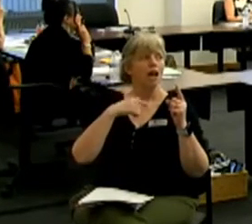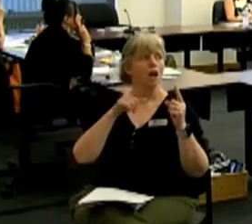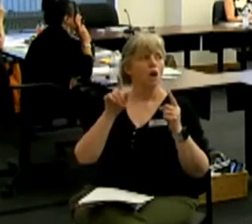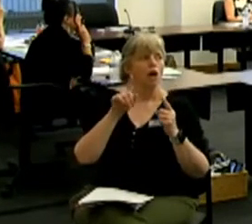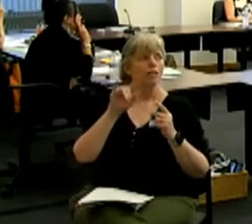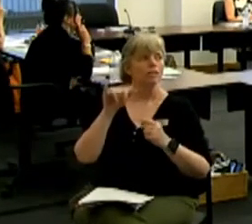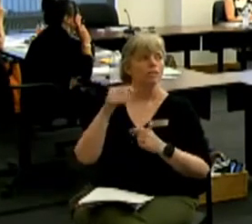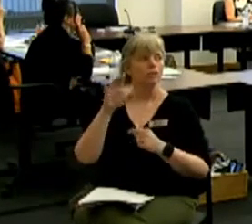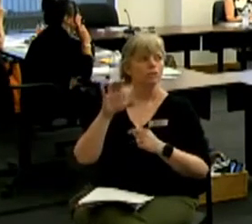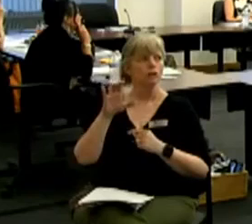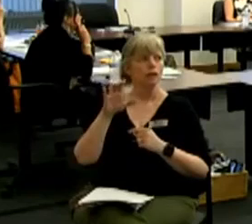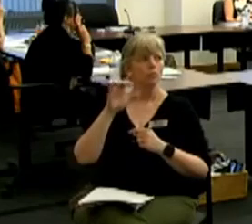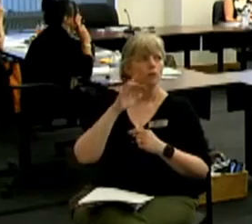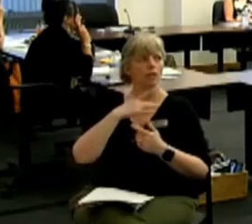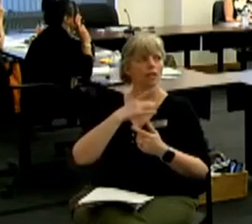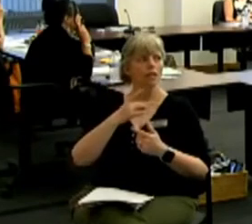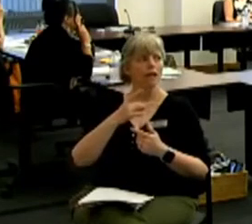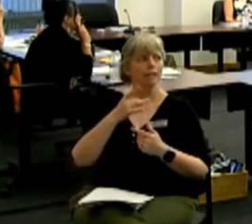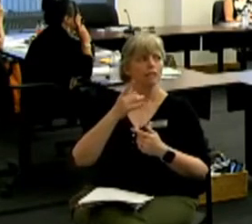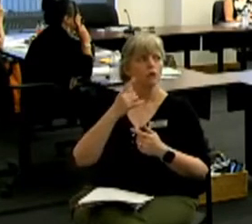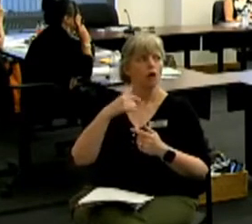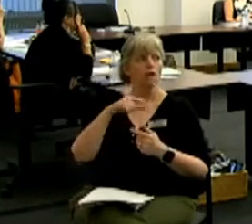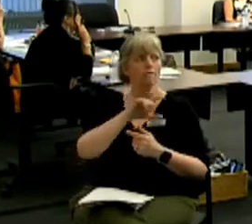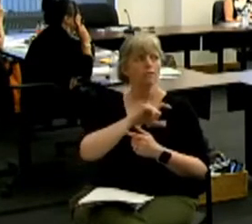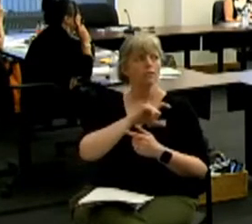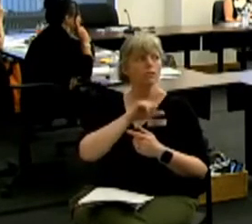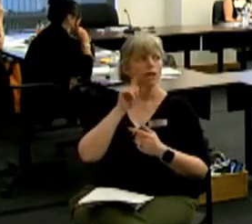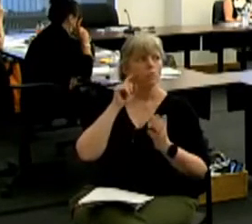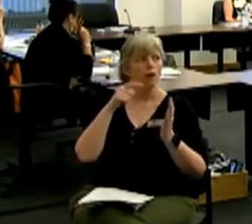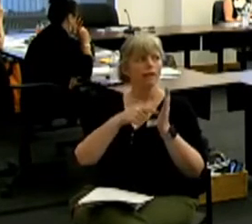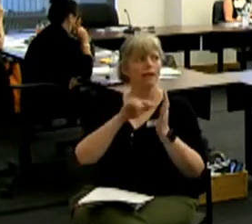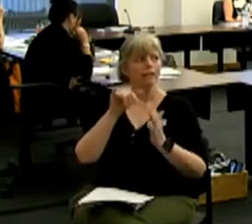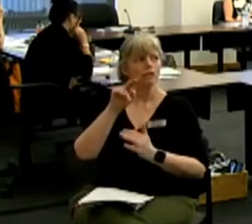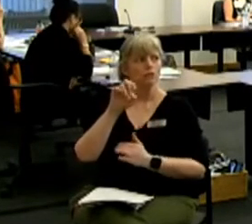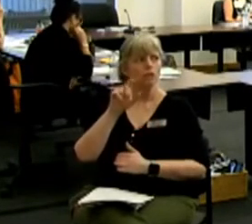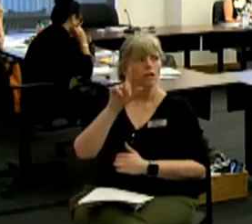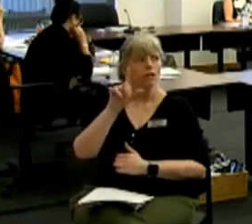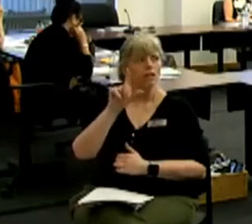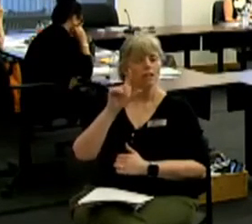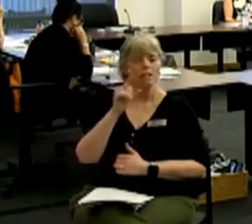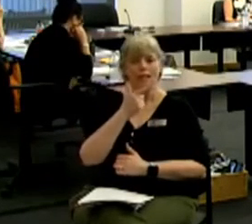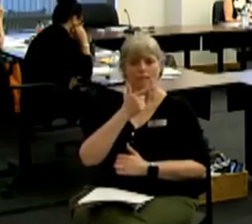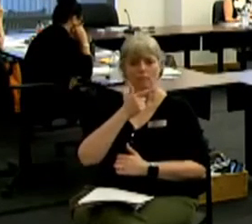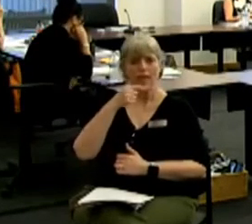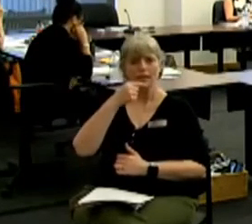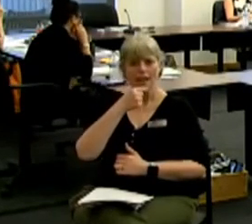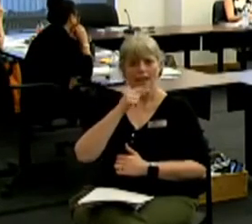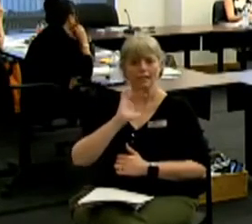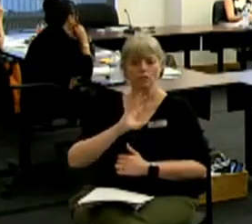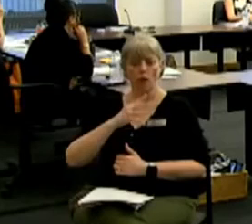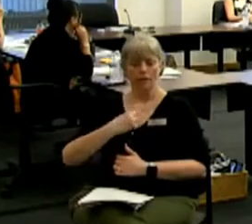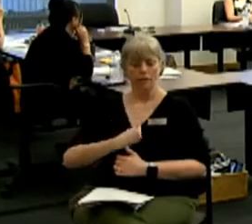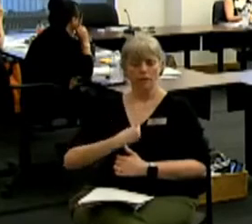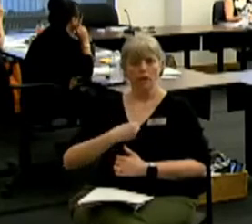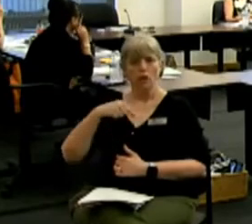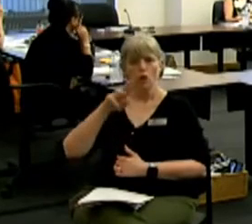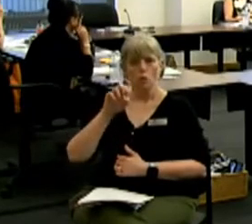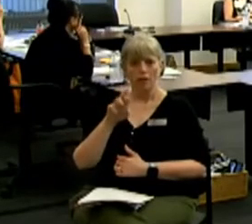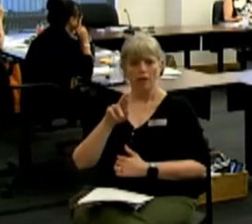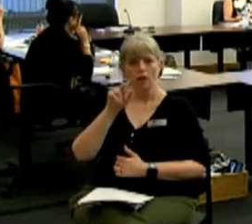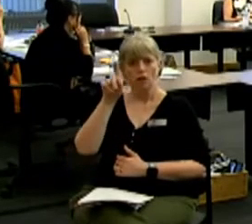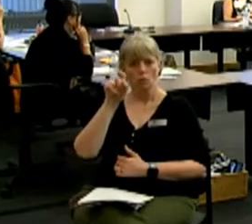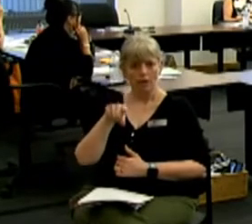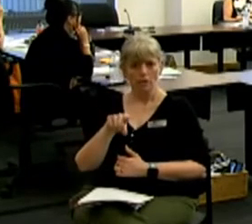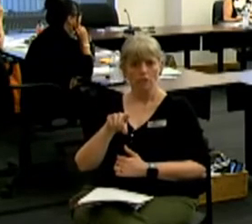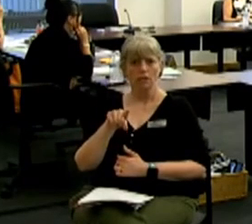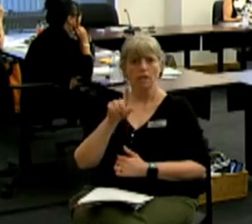Whereas Joliet Junior College would like to officially recognize June as lesbian, gay, bisexual, transgender, queer, or